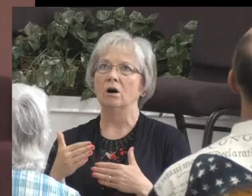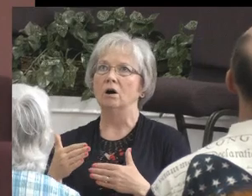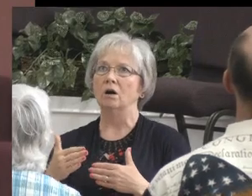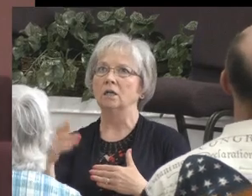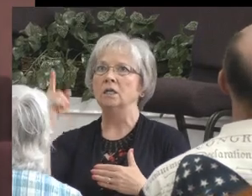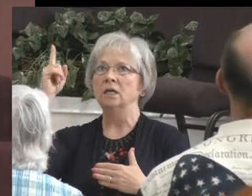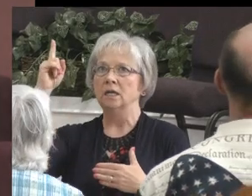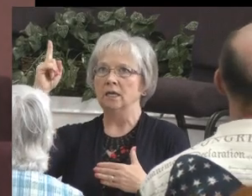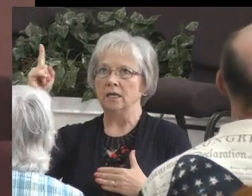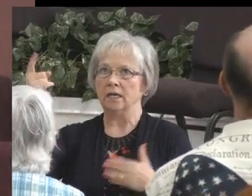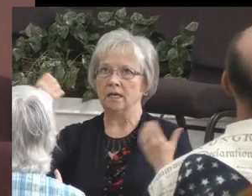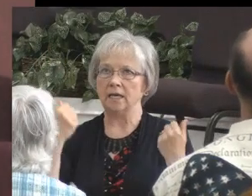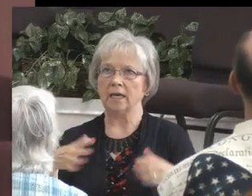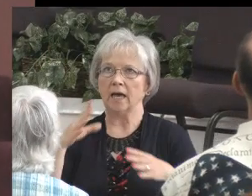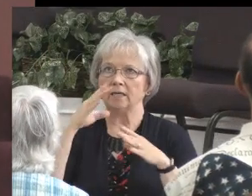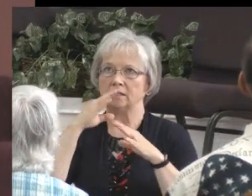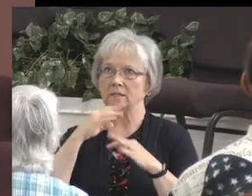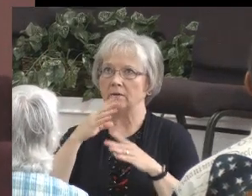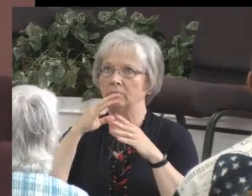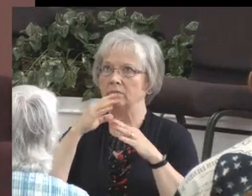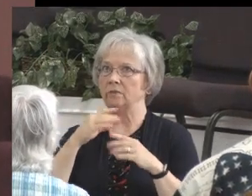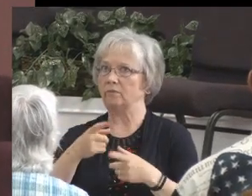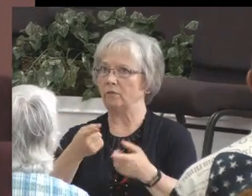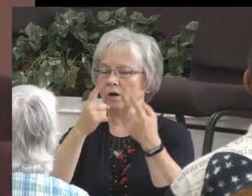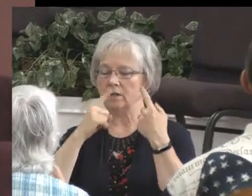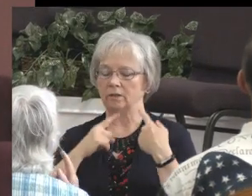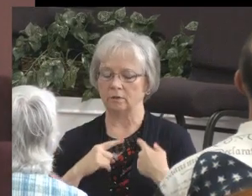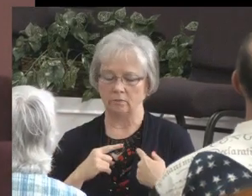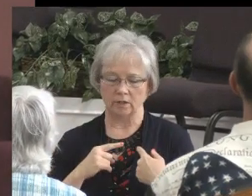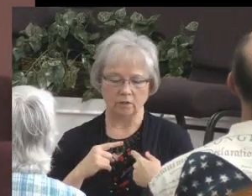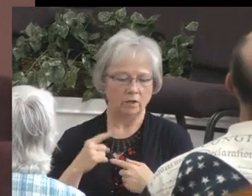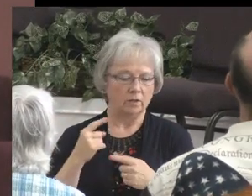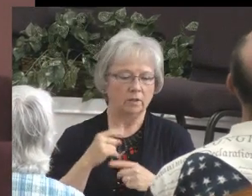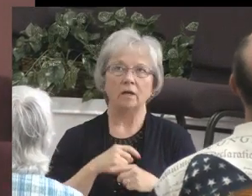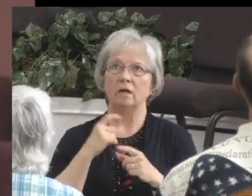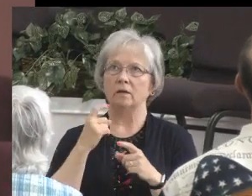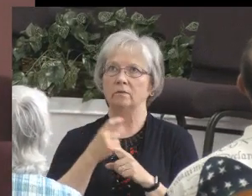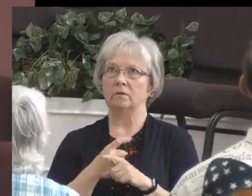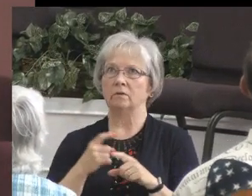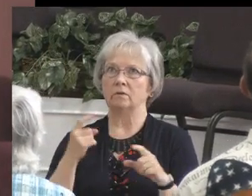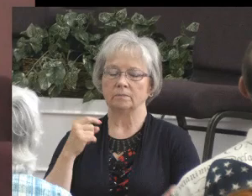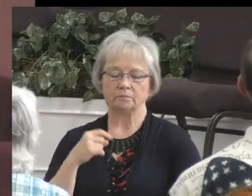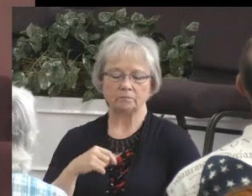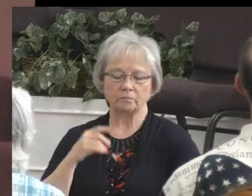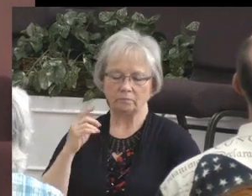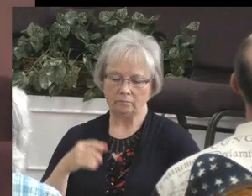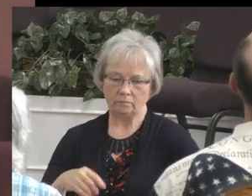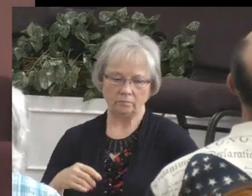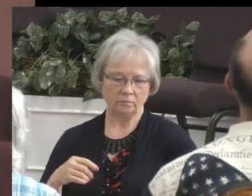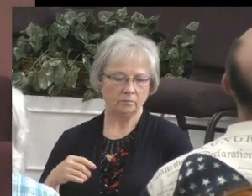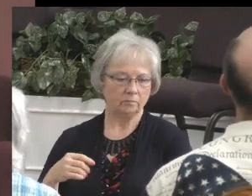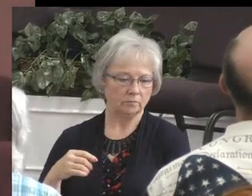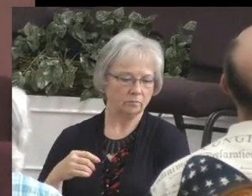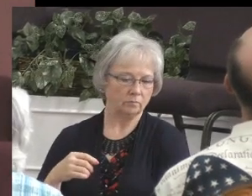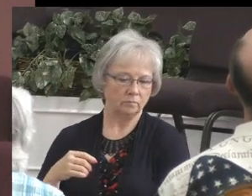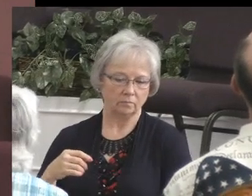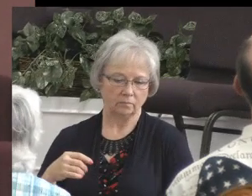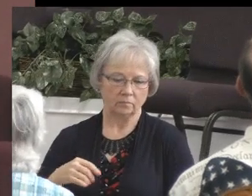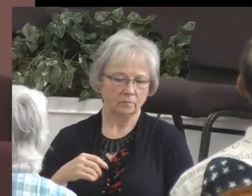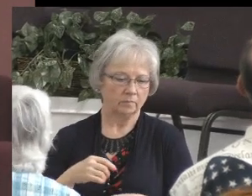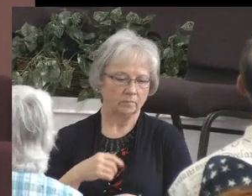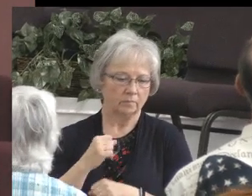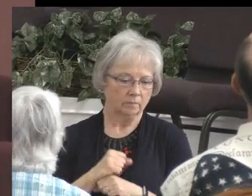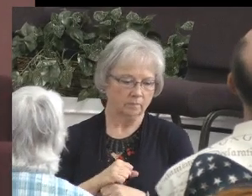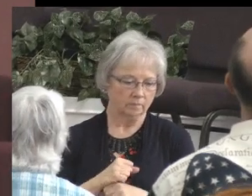last. He is coming like the glory of the morning on the way.